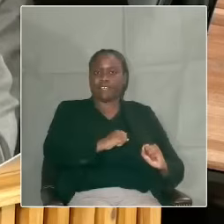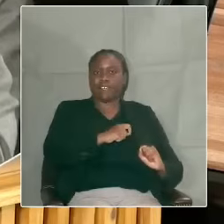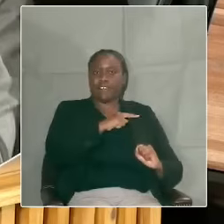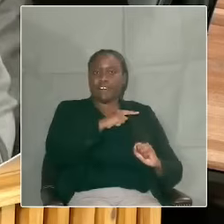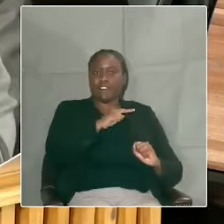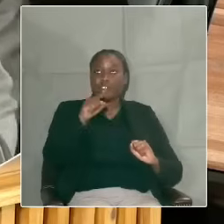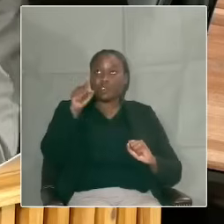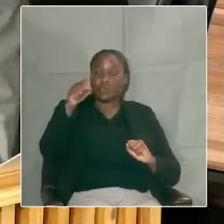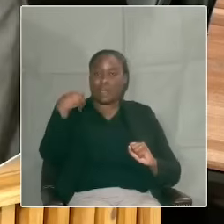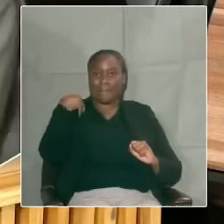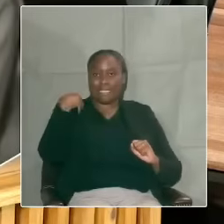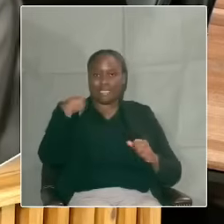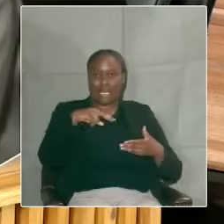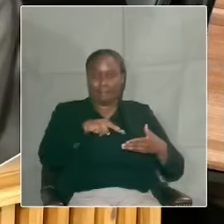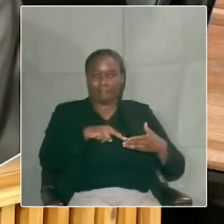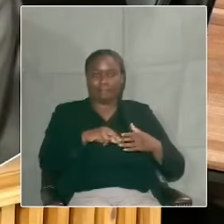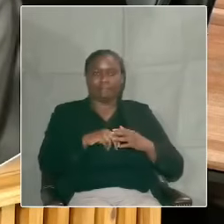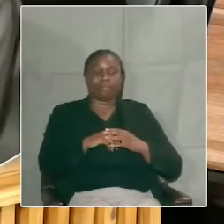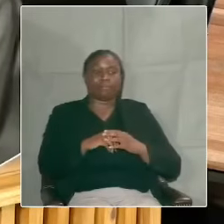Okay, on